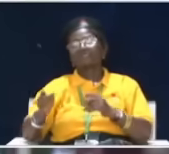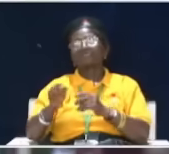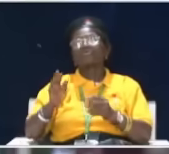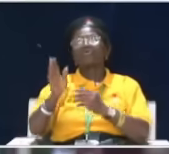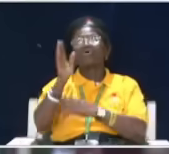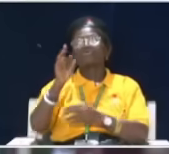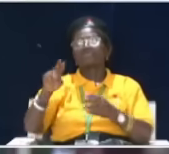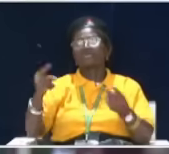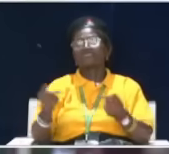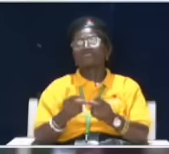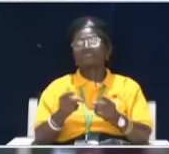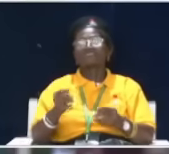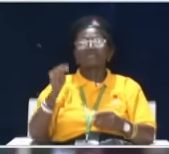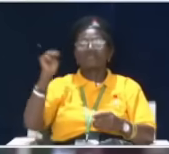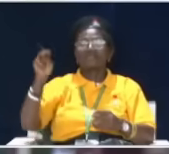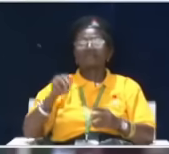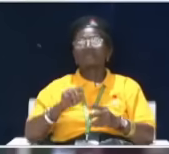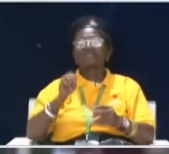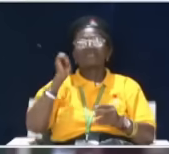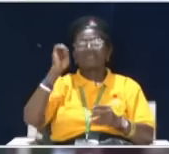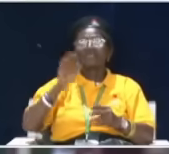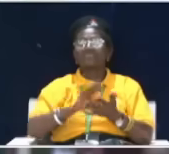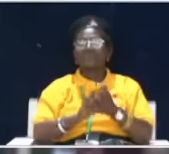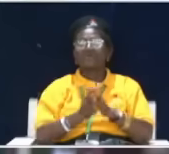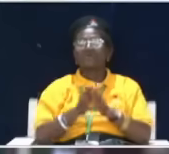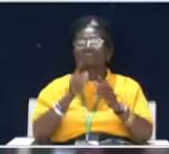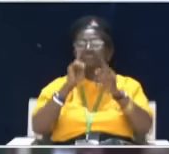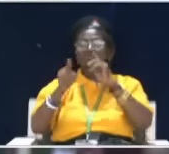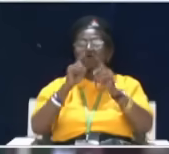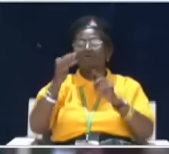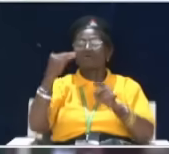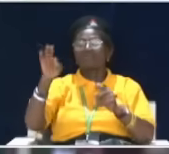became the talk of the town.